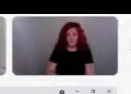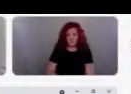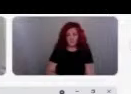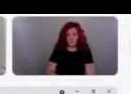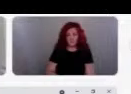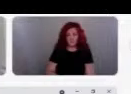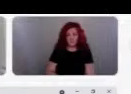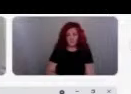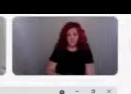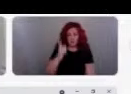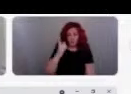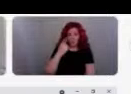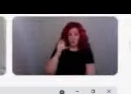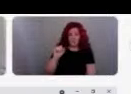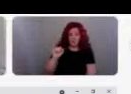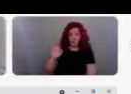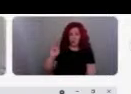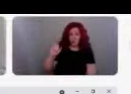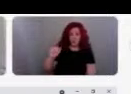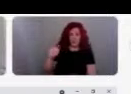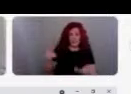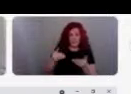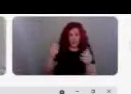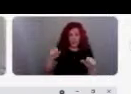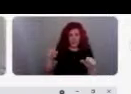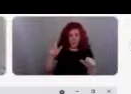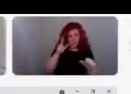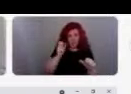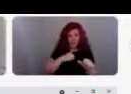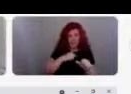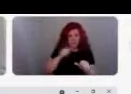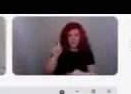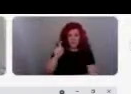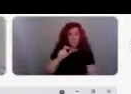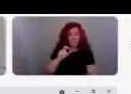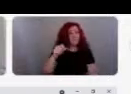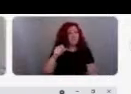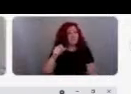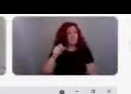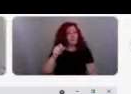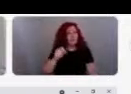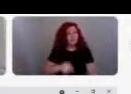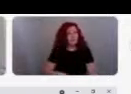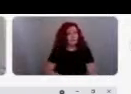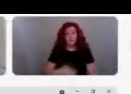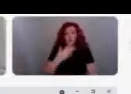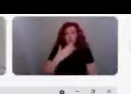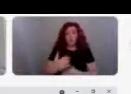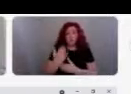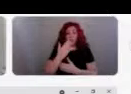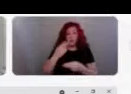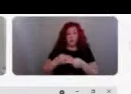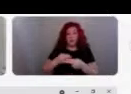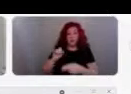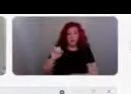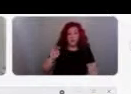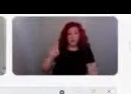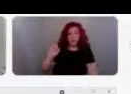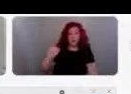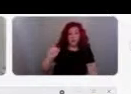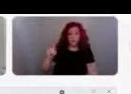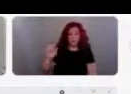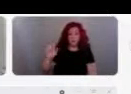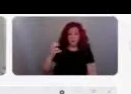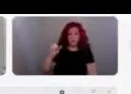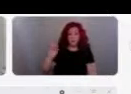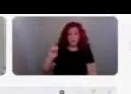it looks like irma pacheco is online now irma can you hear us sure good morning my name is roma pacheco i